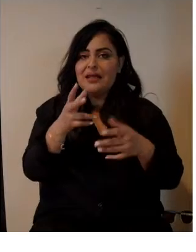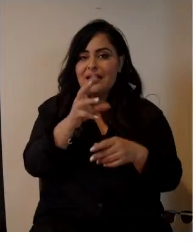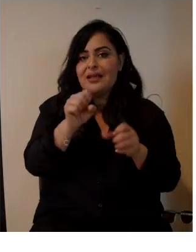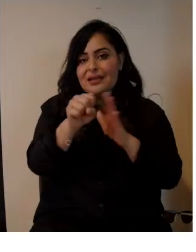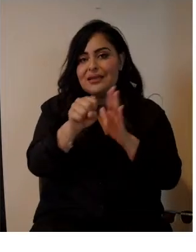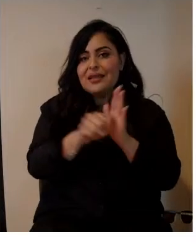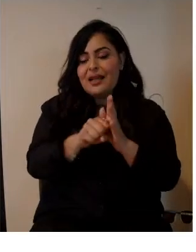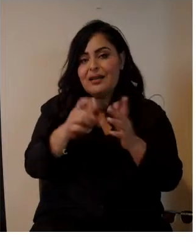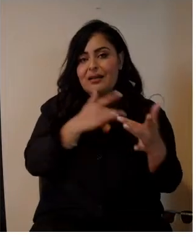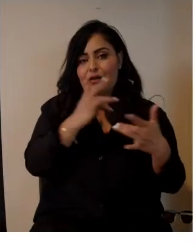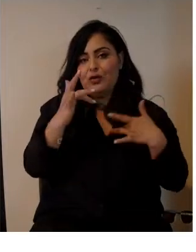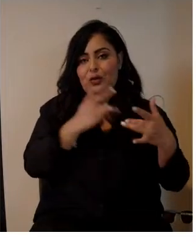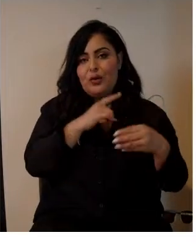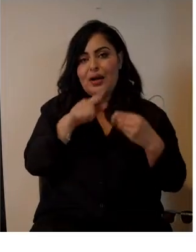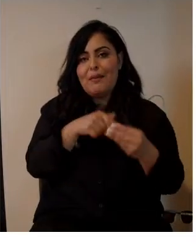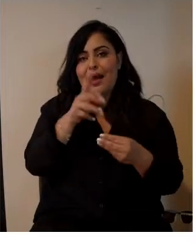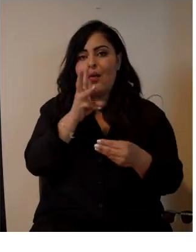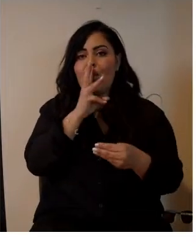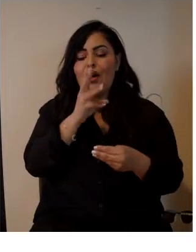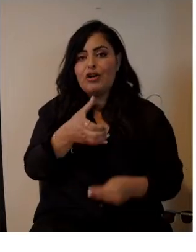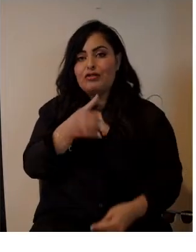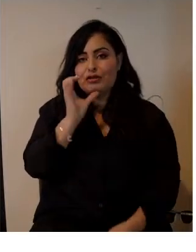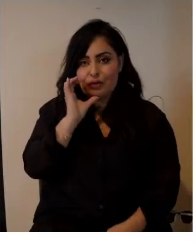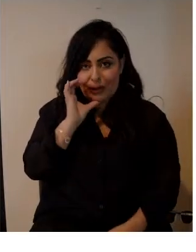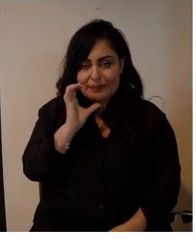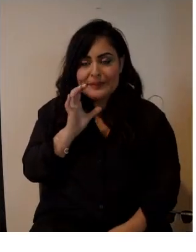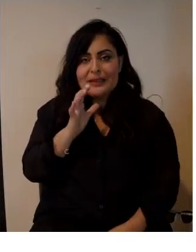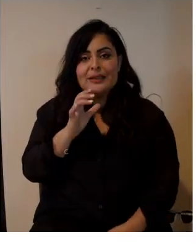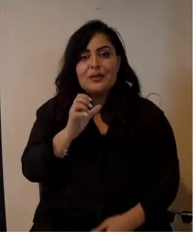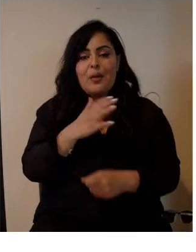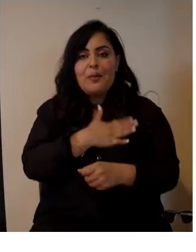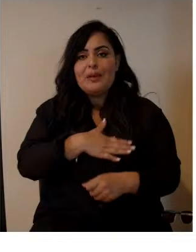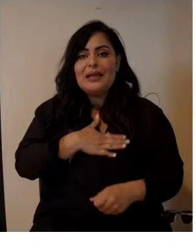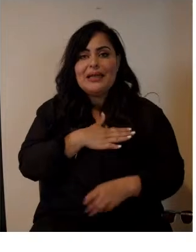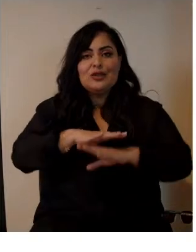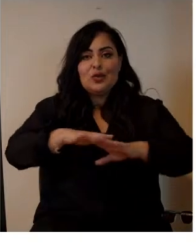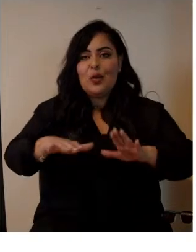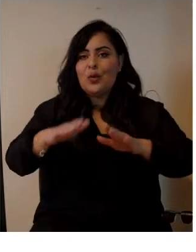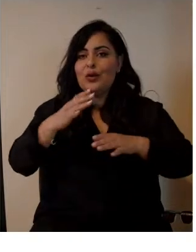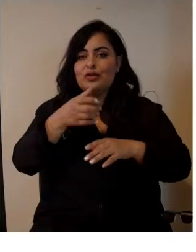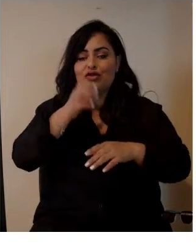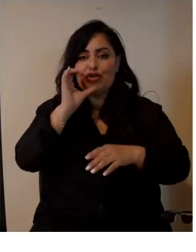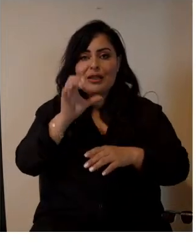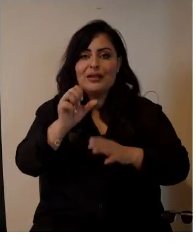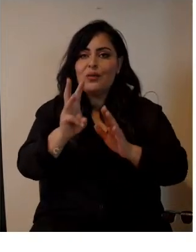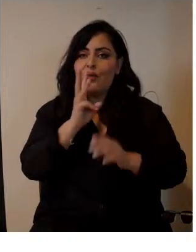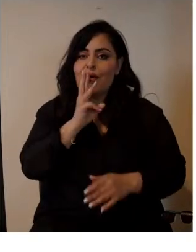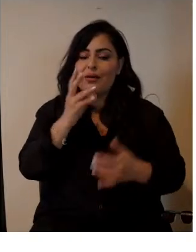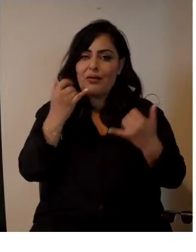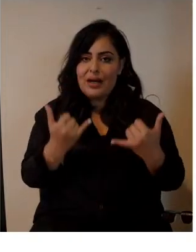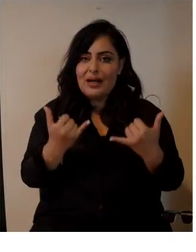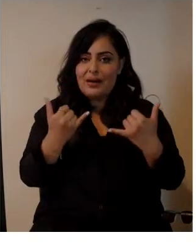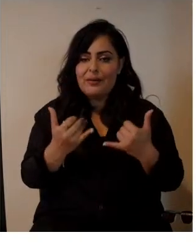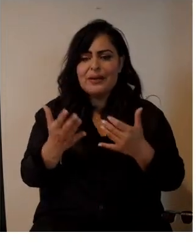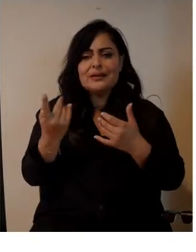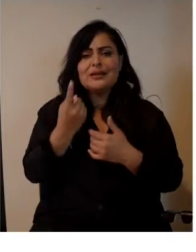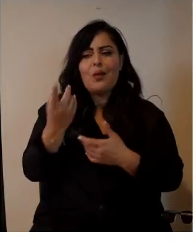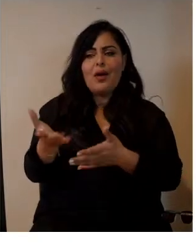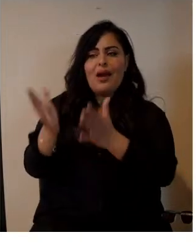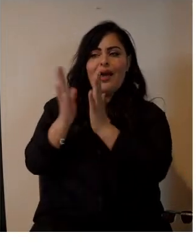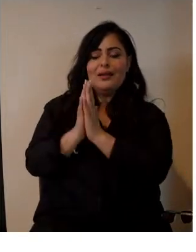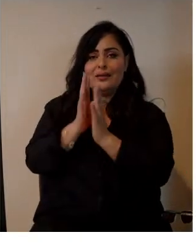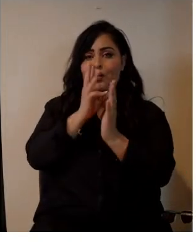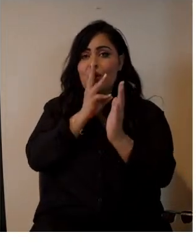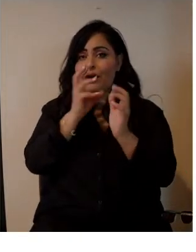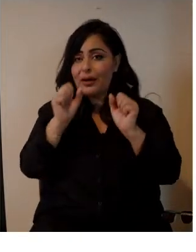for human consumption. So we are continuing to ask you under state order not to drink the water at this time. Someone asked whether or not that water